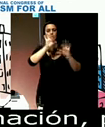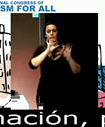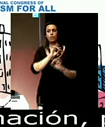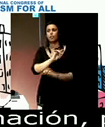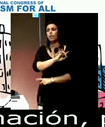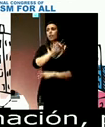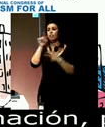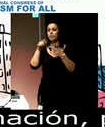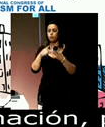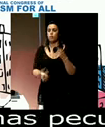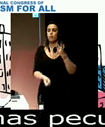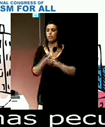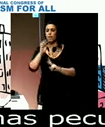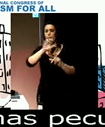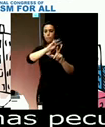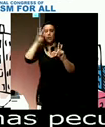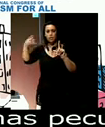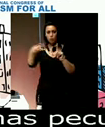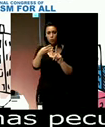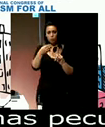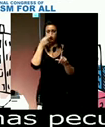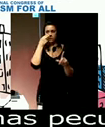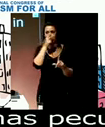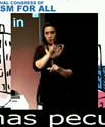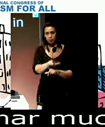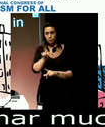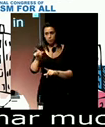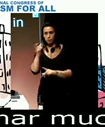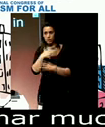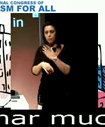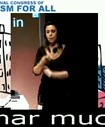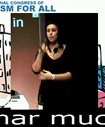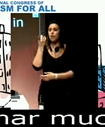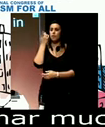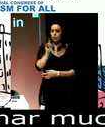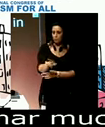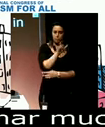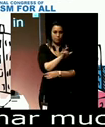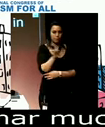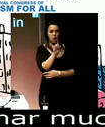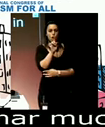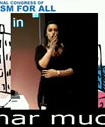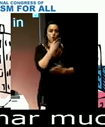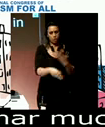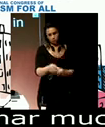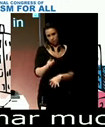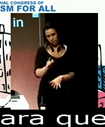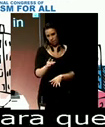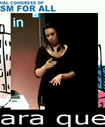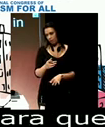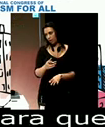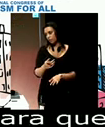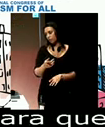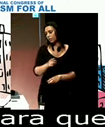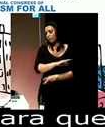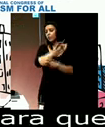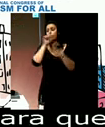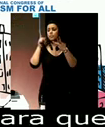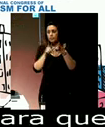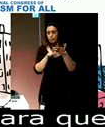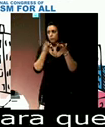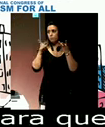one site, but also a site, an interesting site for disabled people, but also for those people without